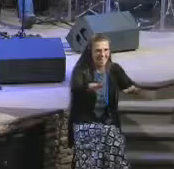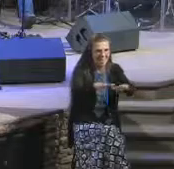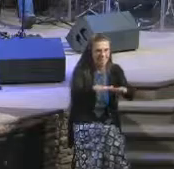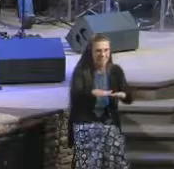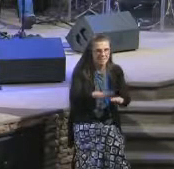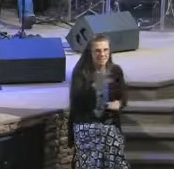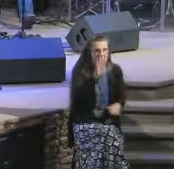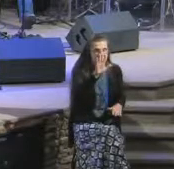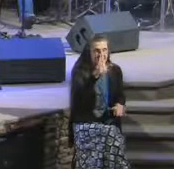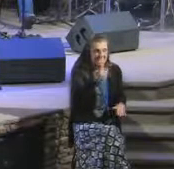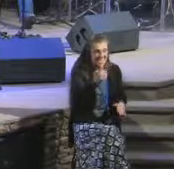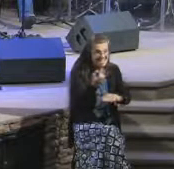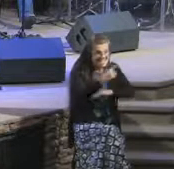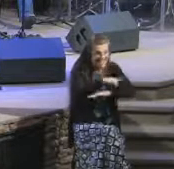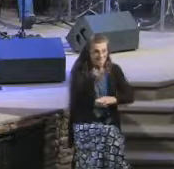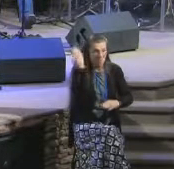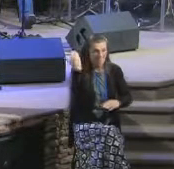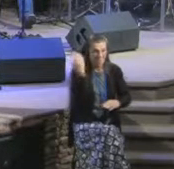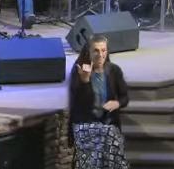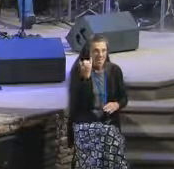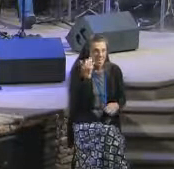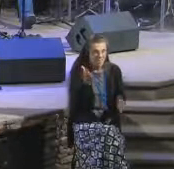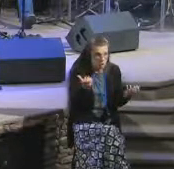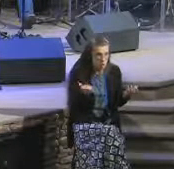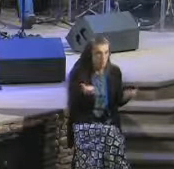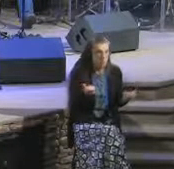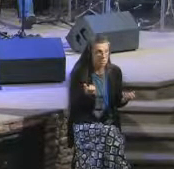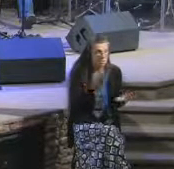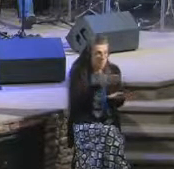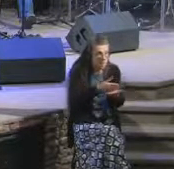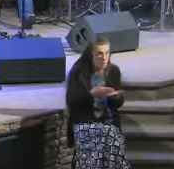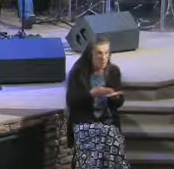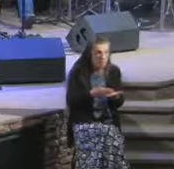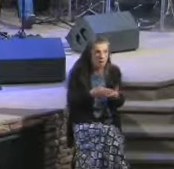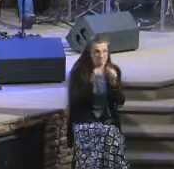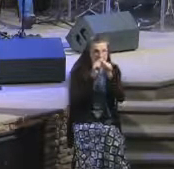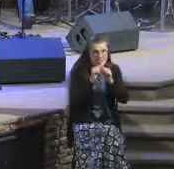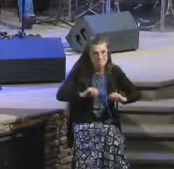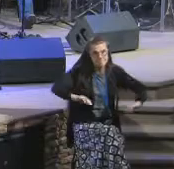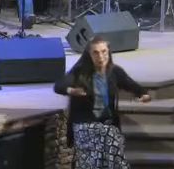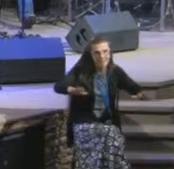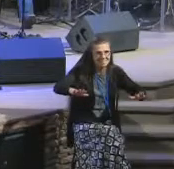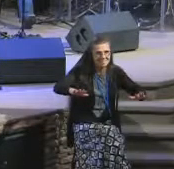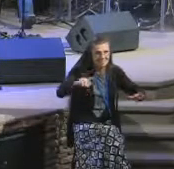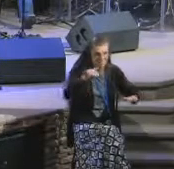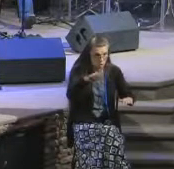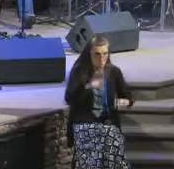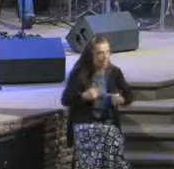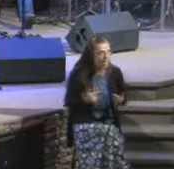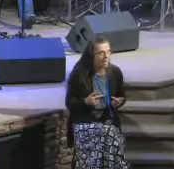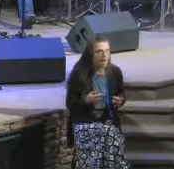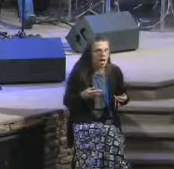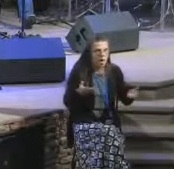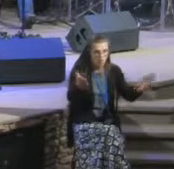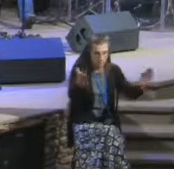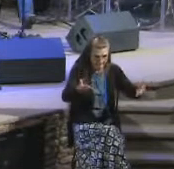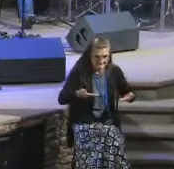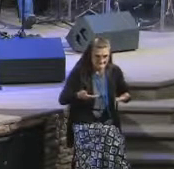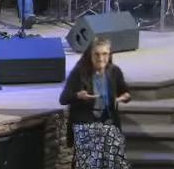there. And so if you want to be a part of this major blessing in their life, I want to invite you to please